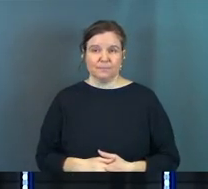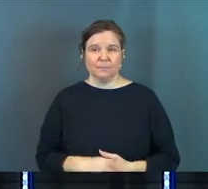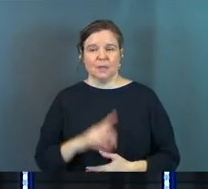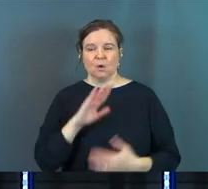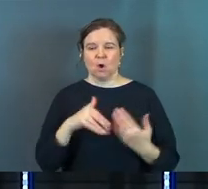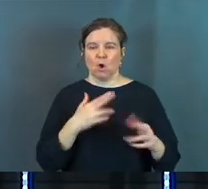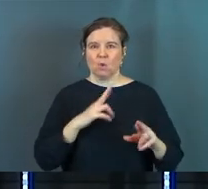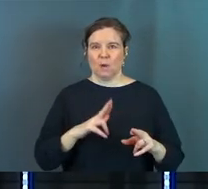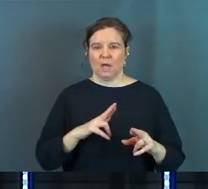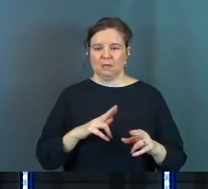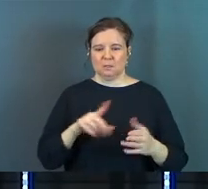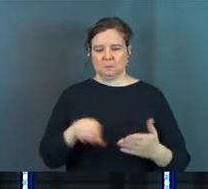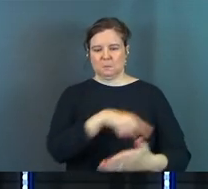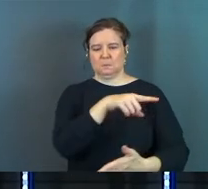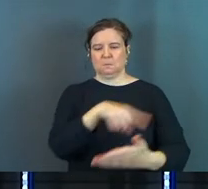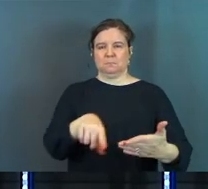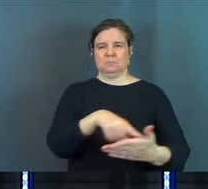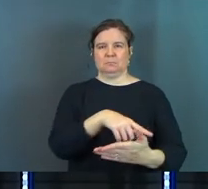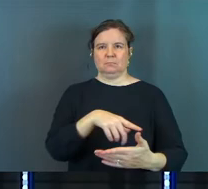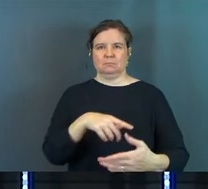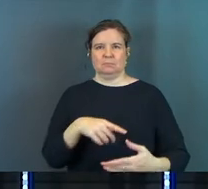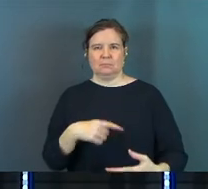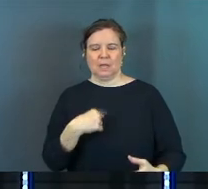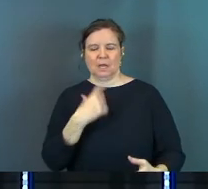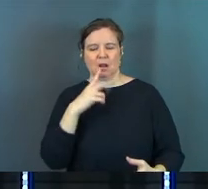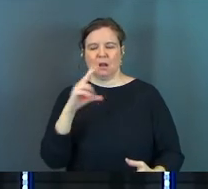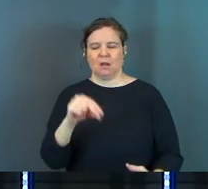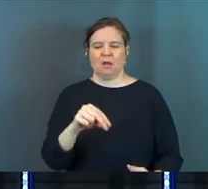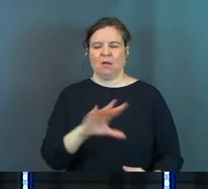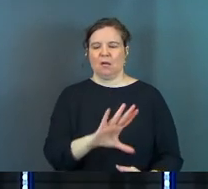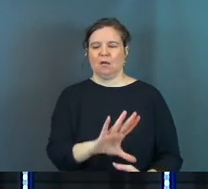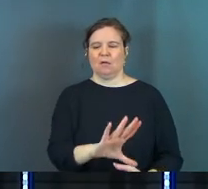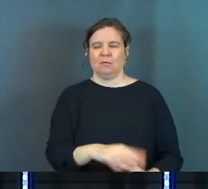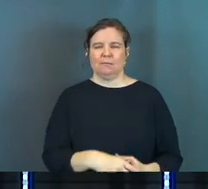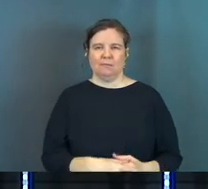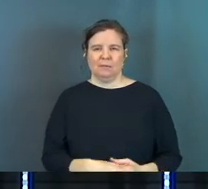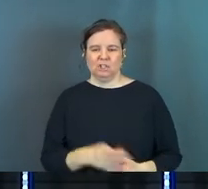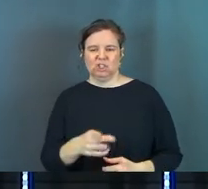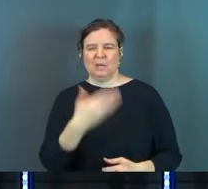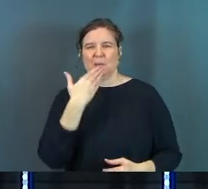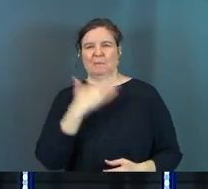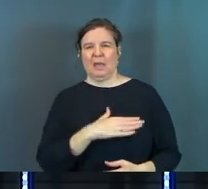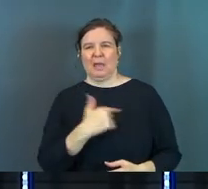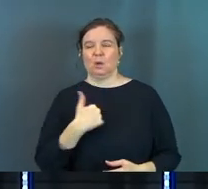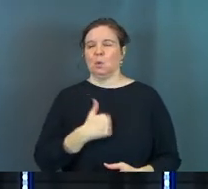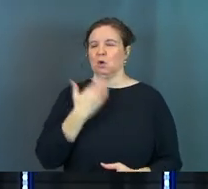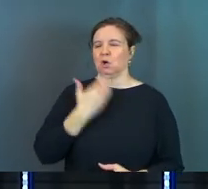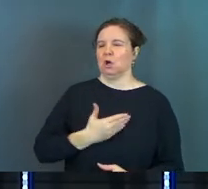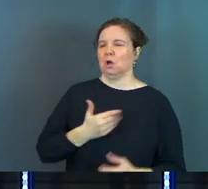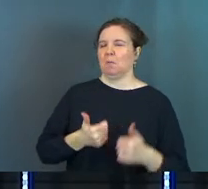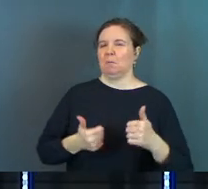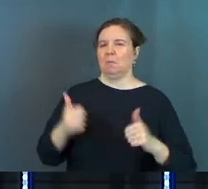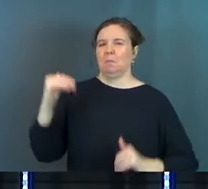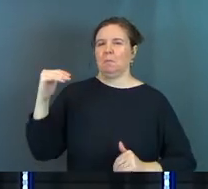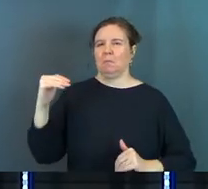They were all ready to come in and say, nah, she's bad and we're good.